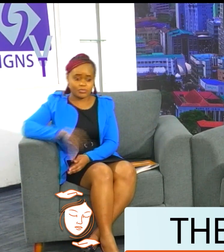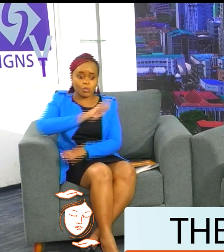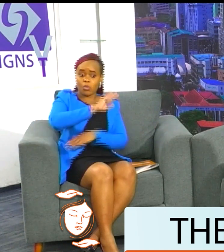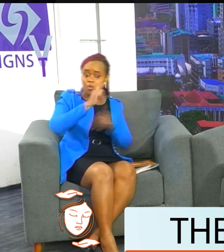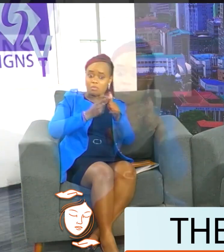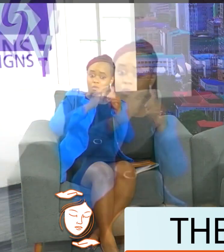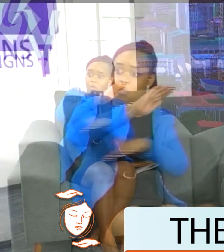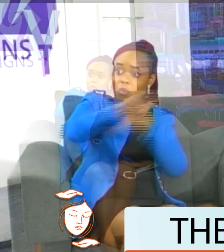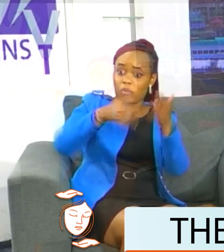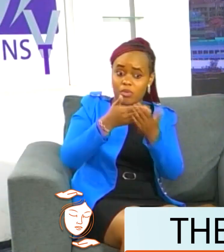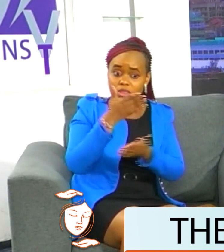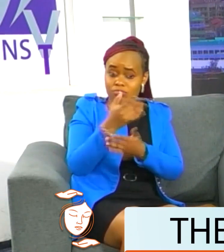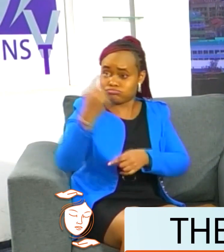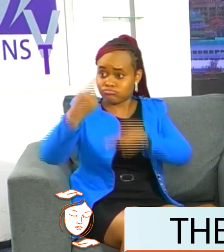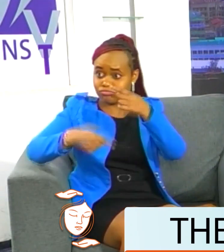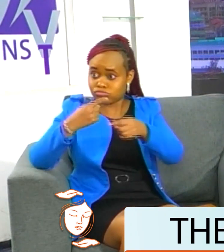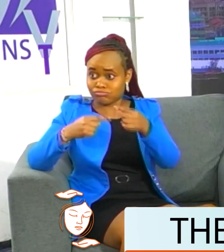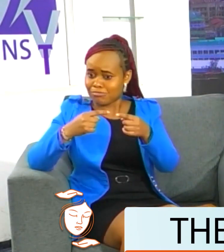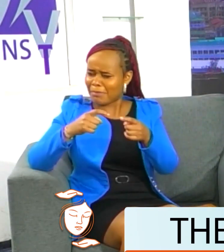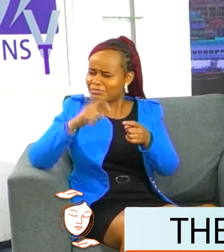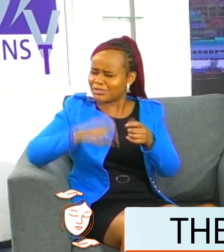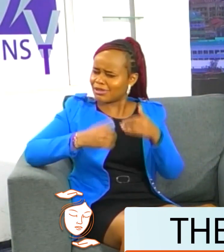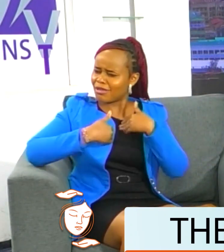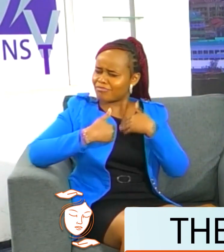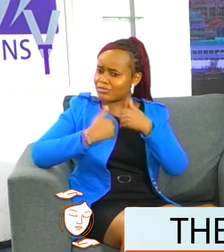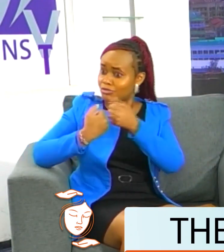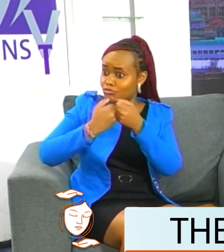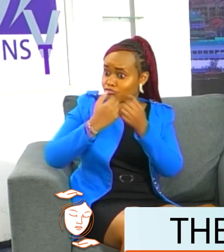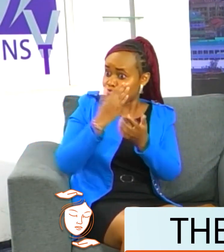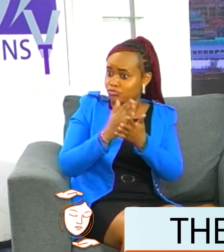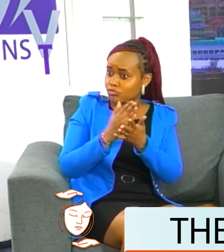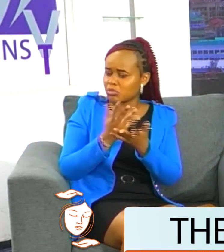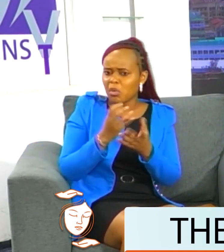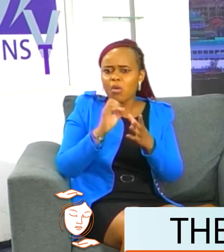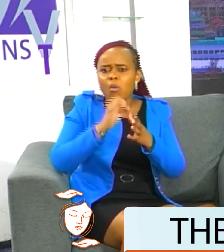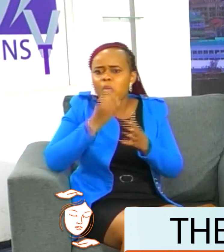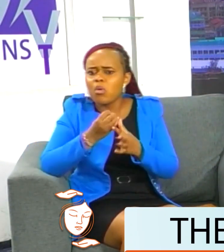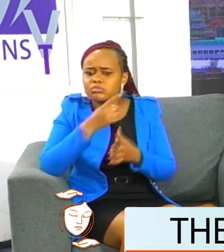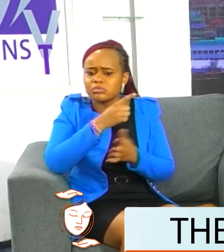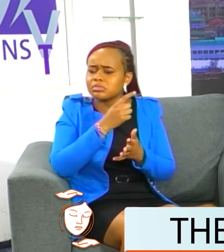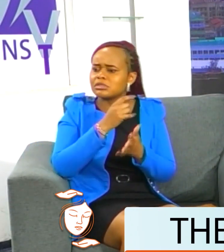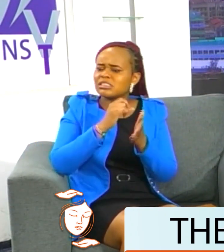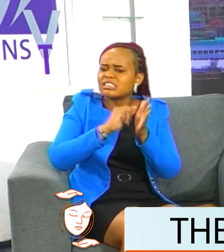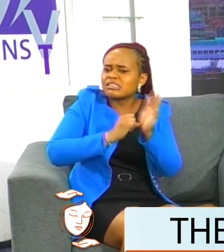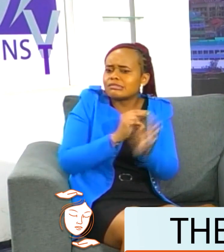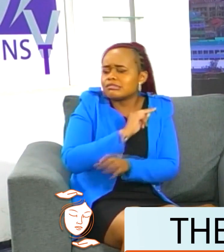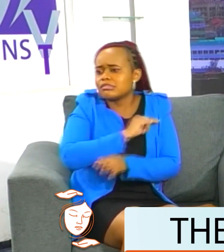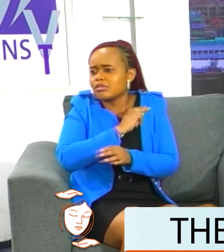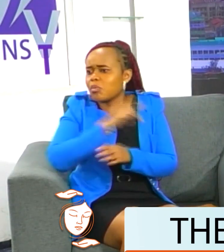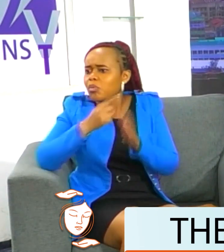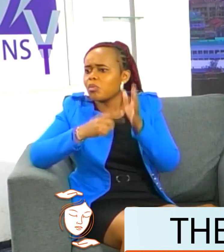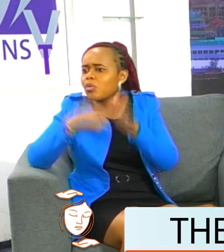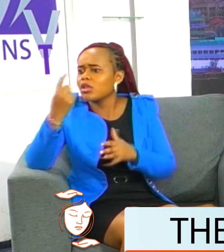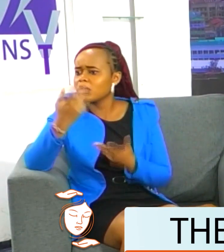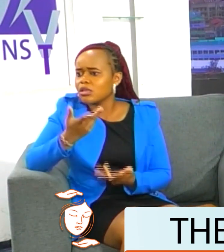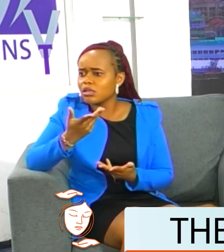That is nice, and I understand. So now, I understand during competition